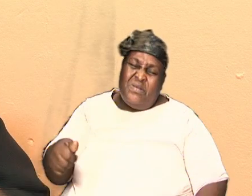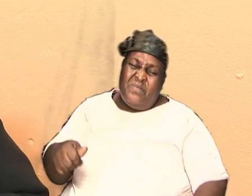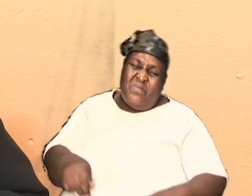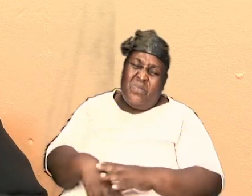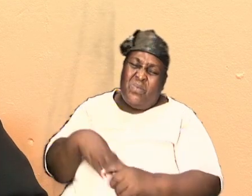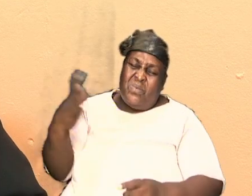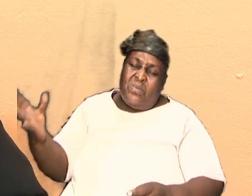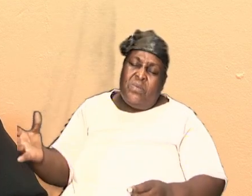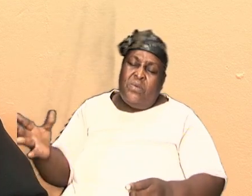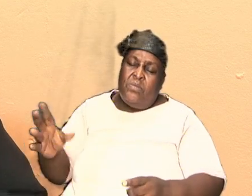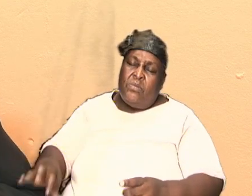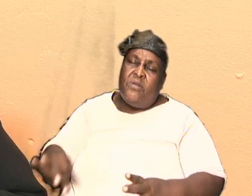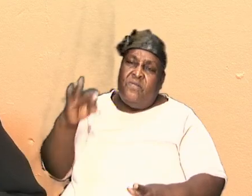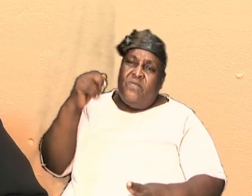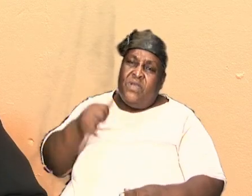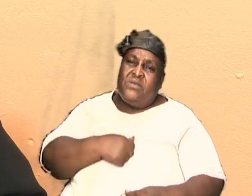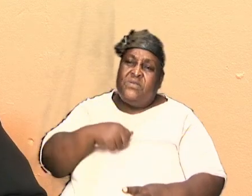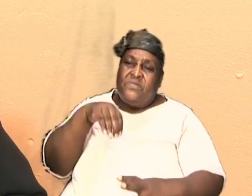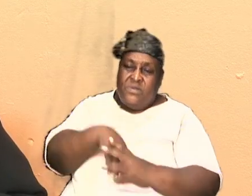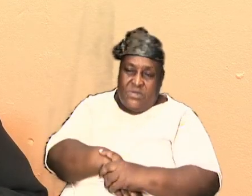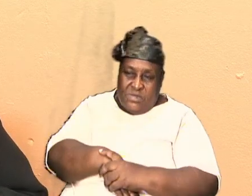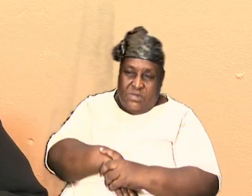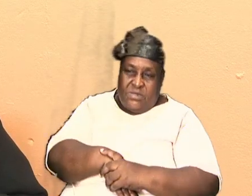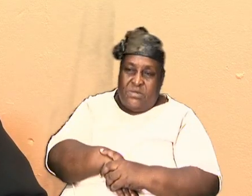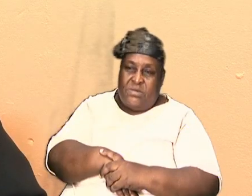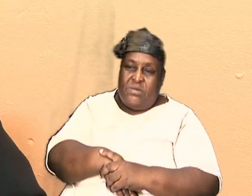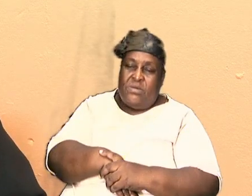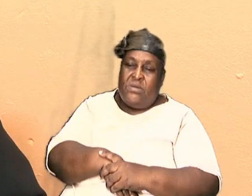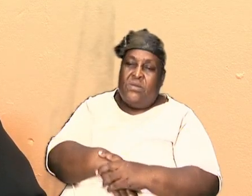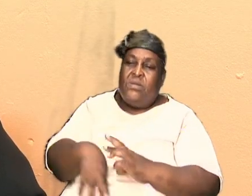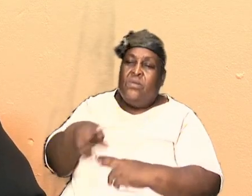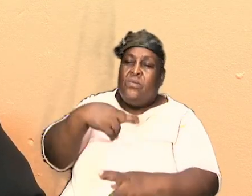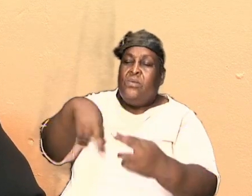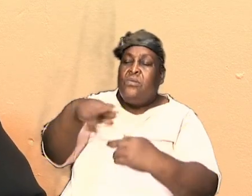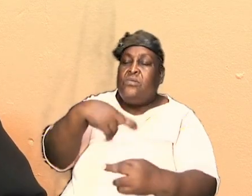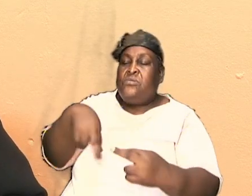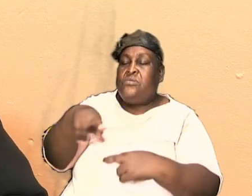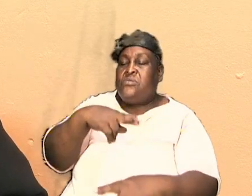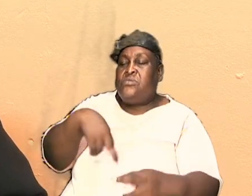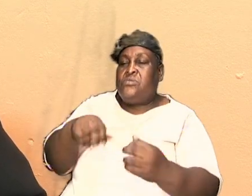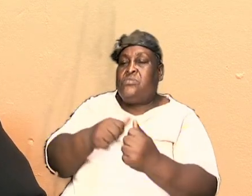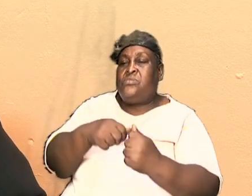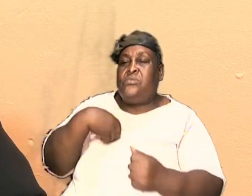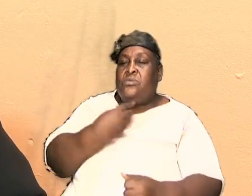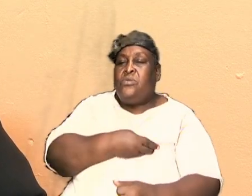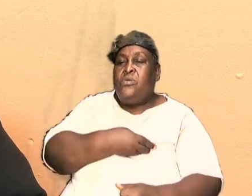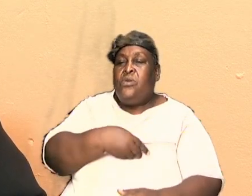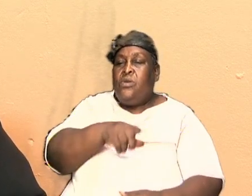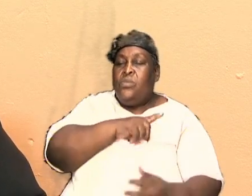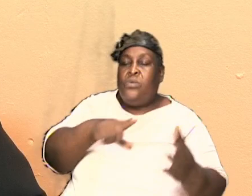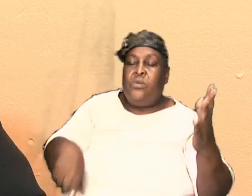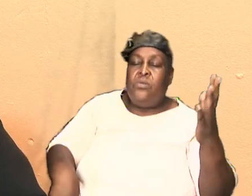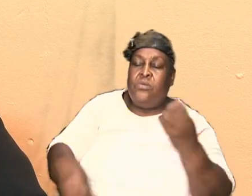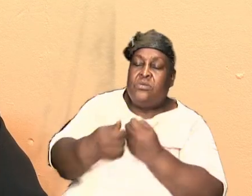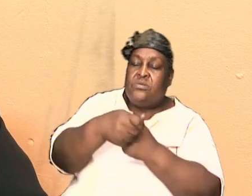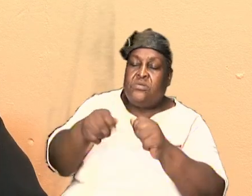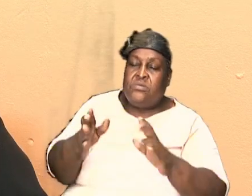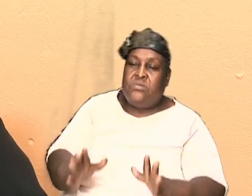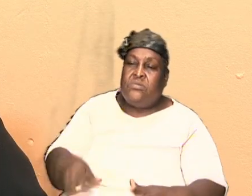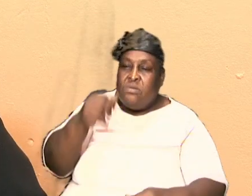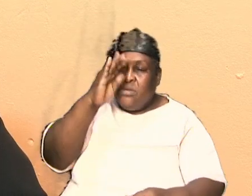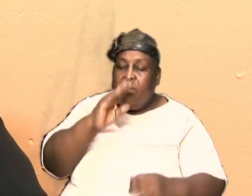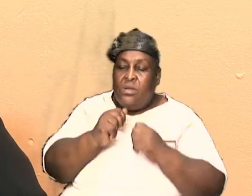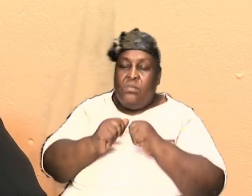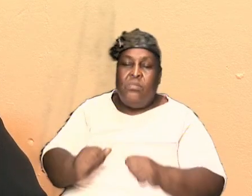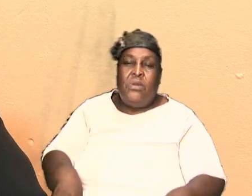we will find ourselves on the inside in our relationship with our Lord and Savior. God bless